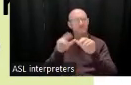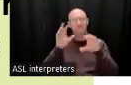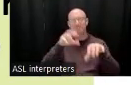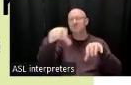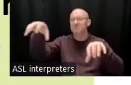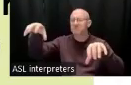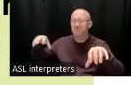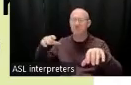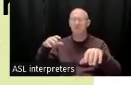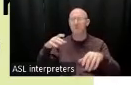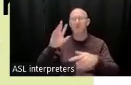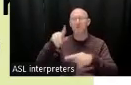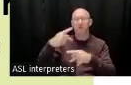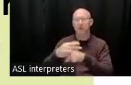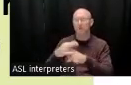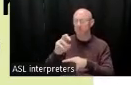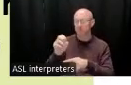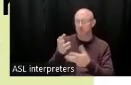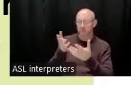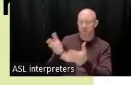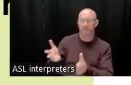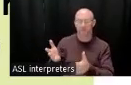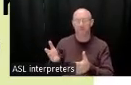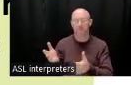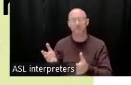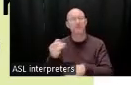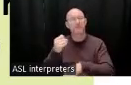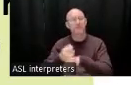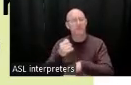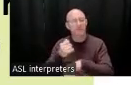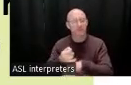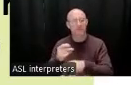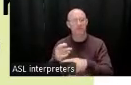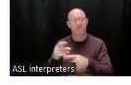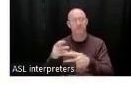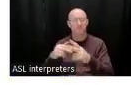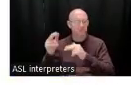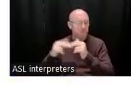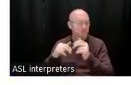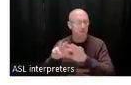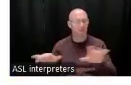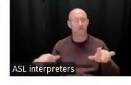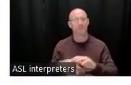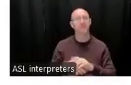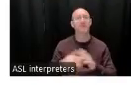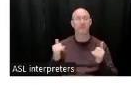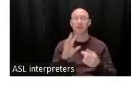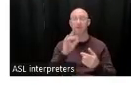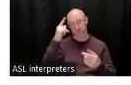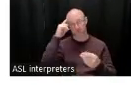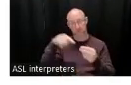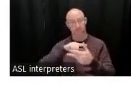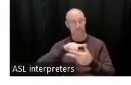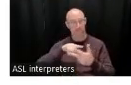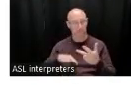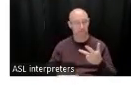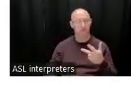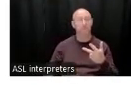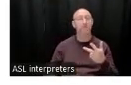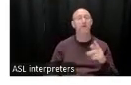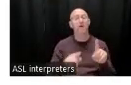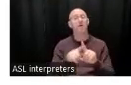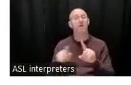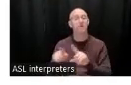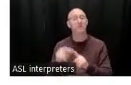what resources it can access there. What are the campuses and what are the facilities? So let's think about these things. And also, when we consider